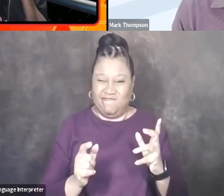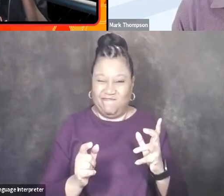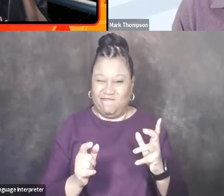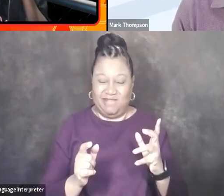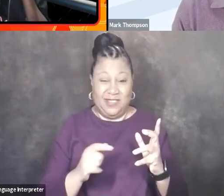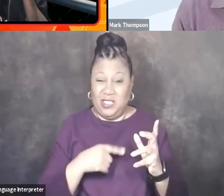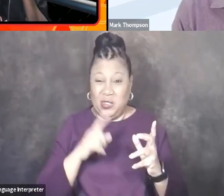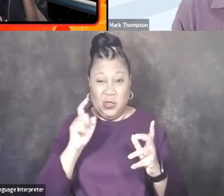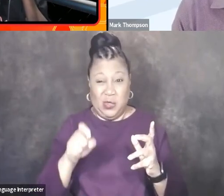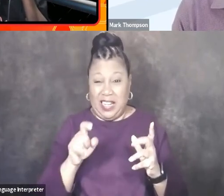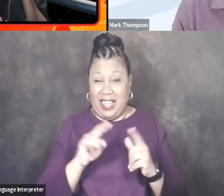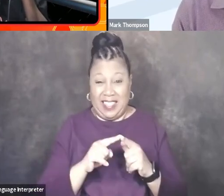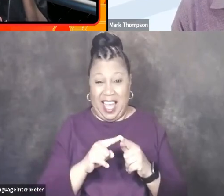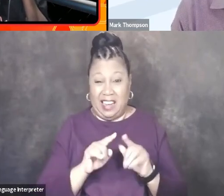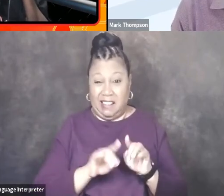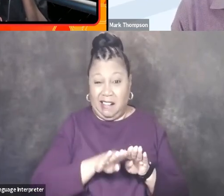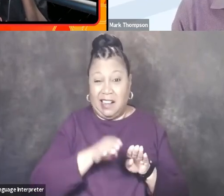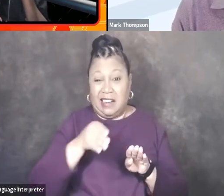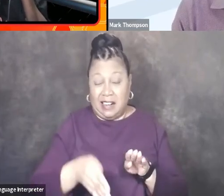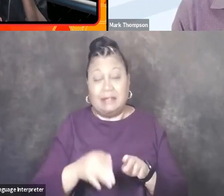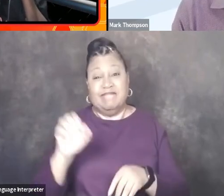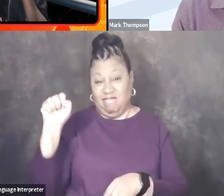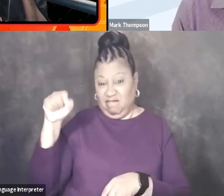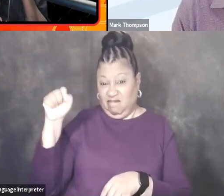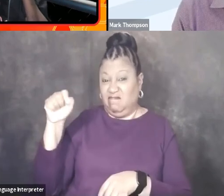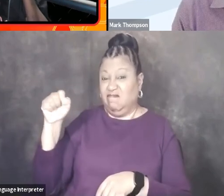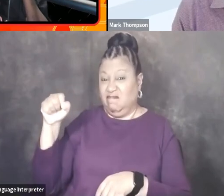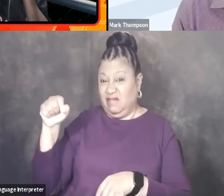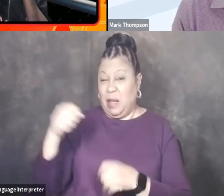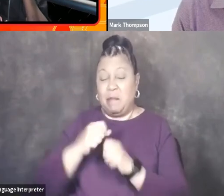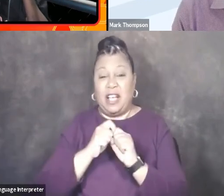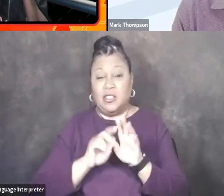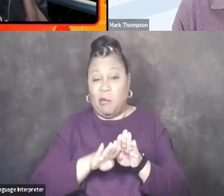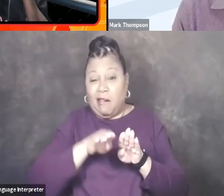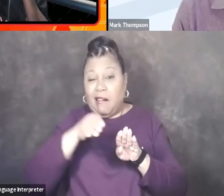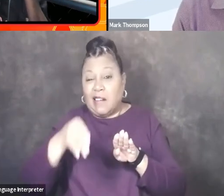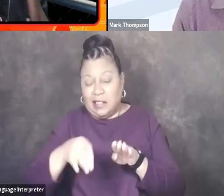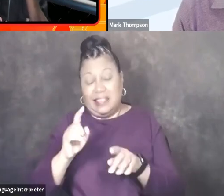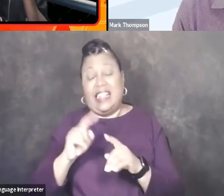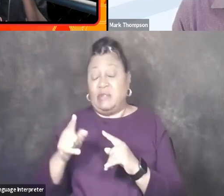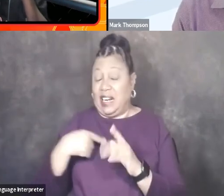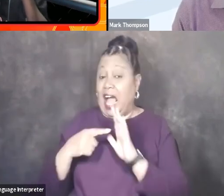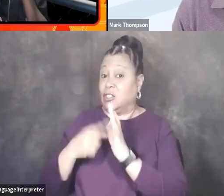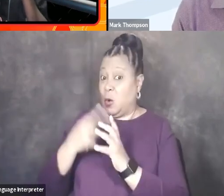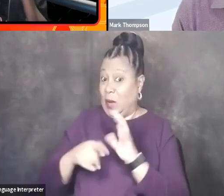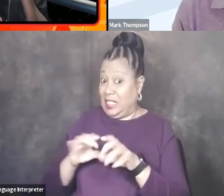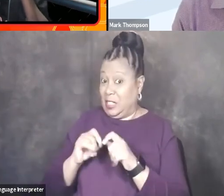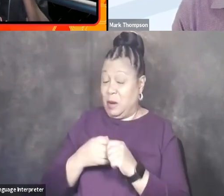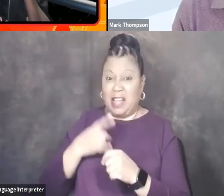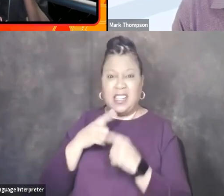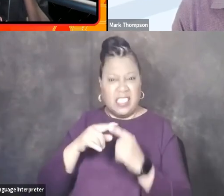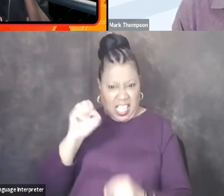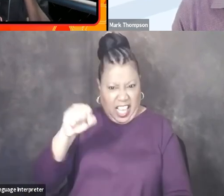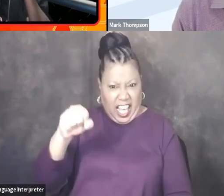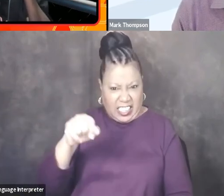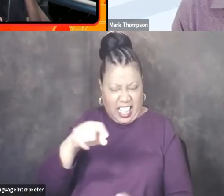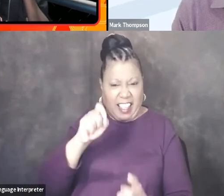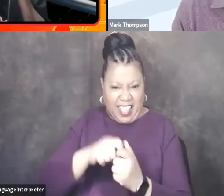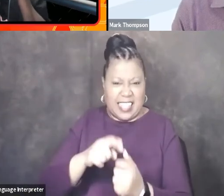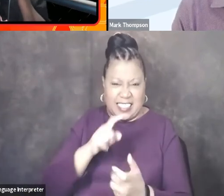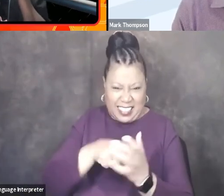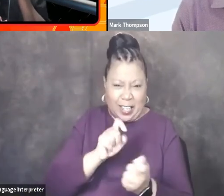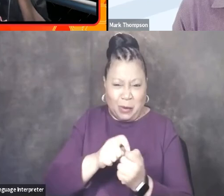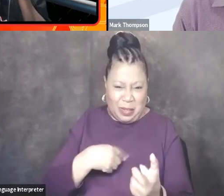we need that. You need that flush, and absolutely. make sure that it's a flush condition. Yeah, if I show them what I did to mine, they'll probably say, yes, yes, let's definitely do